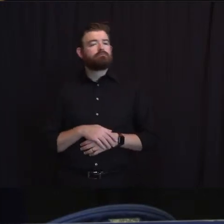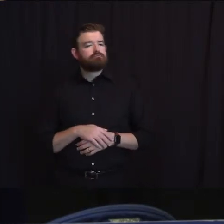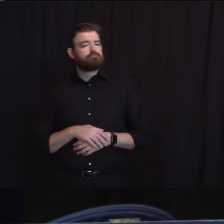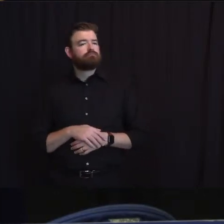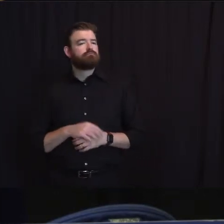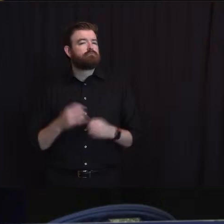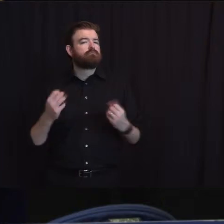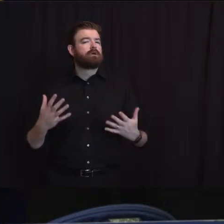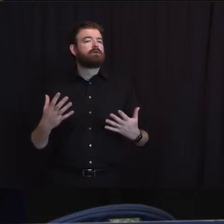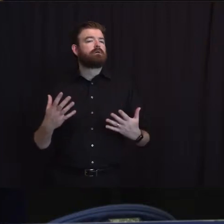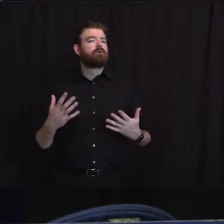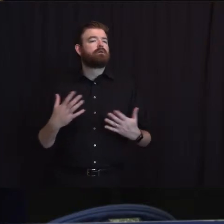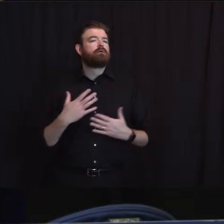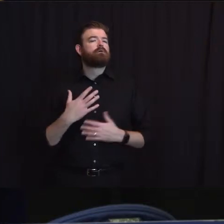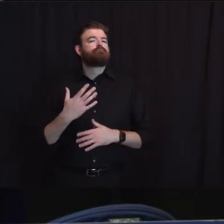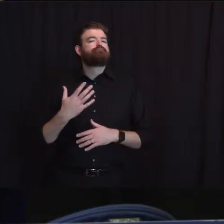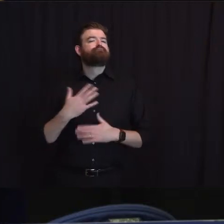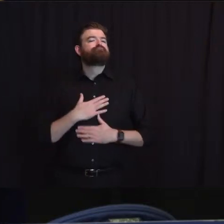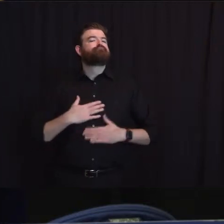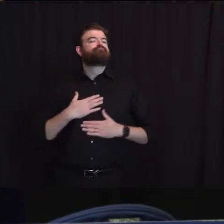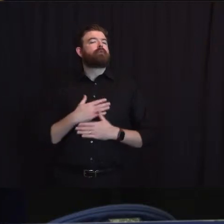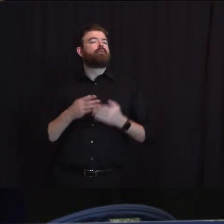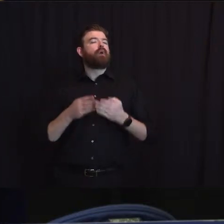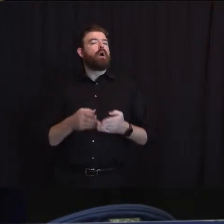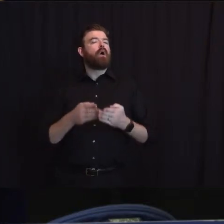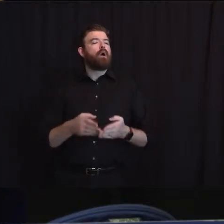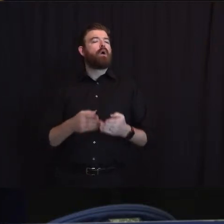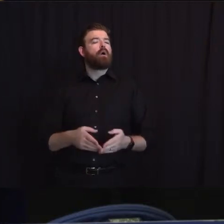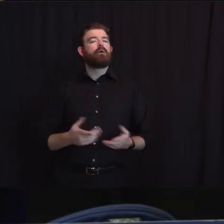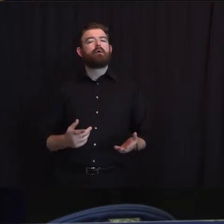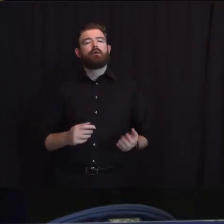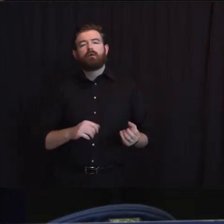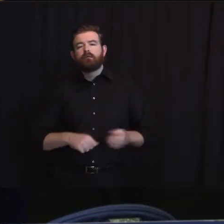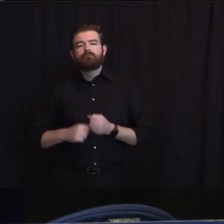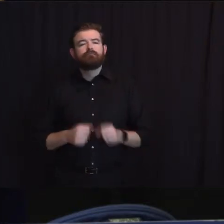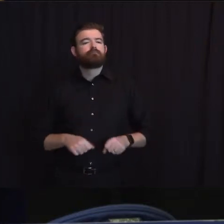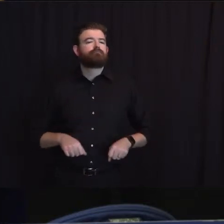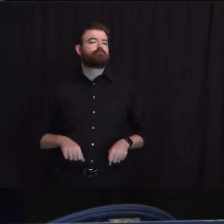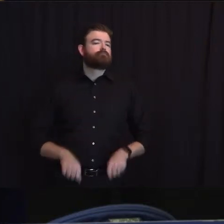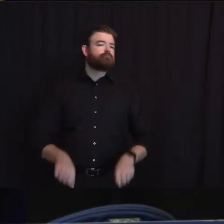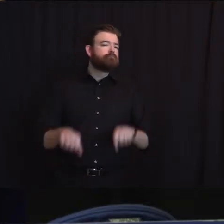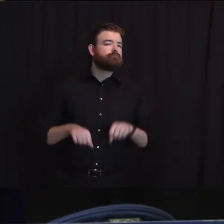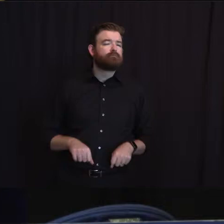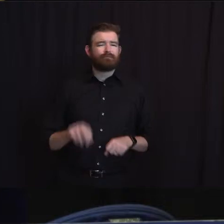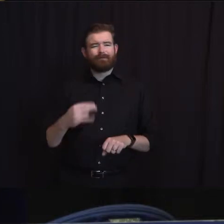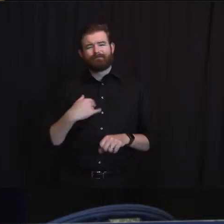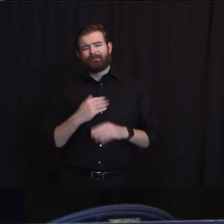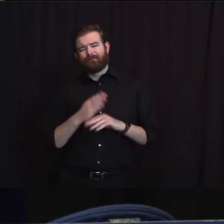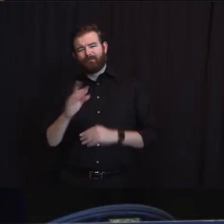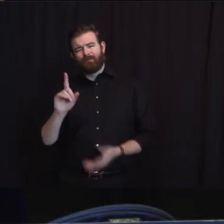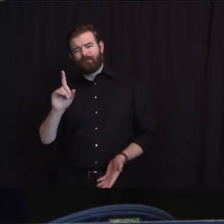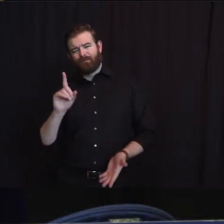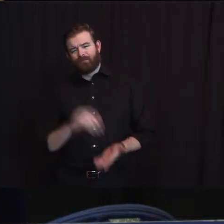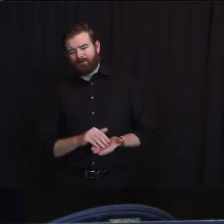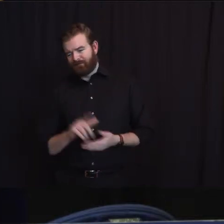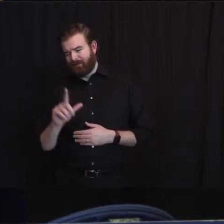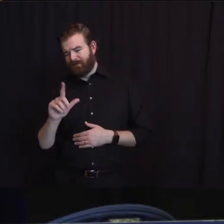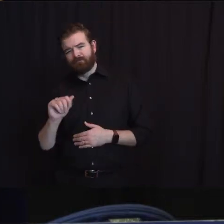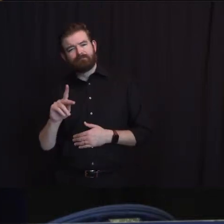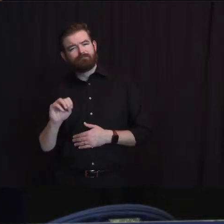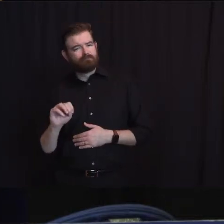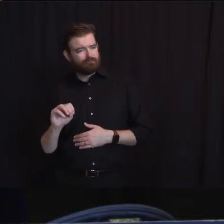kayakers, paddleboarders, canoers, 1,700 lakes in our state, 130 miles of coast, our bays and